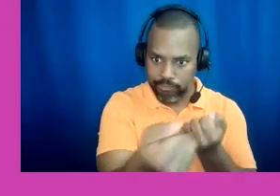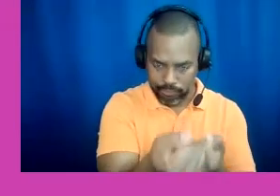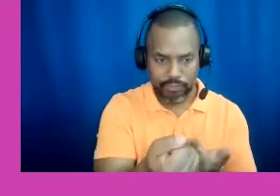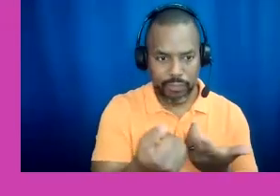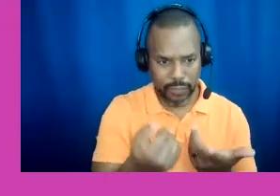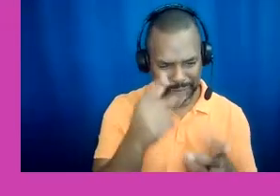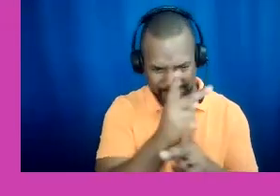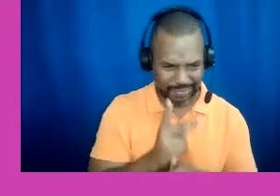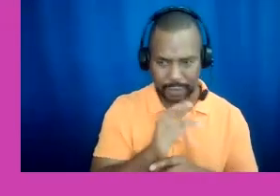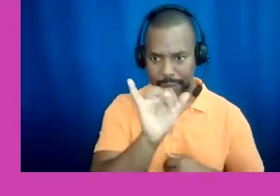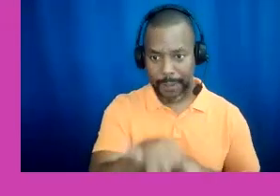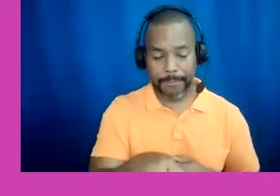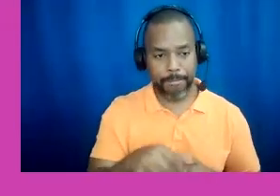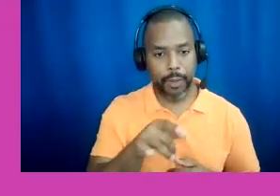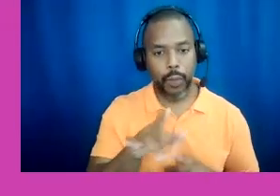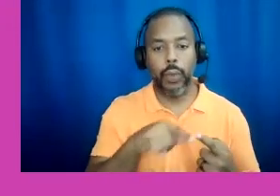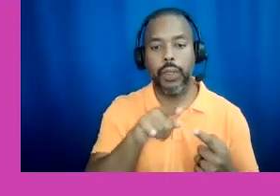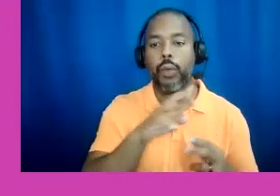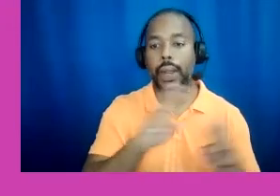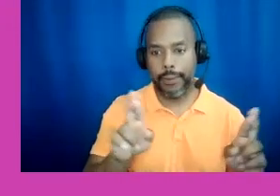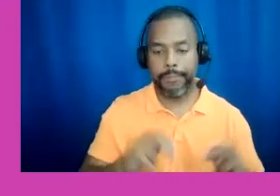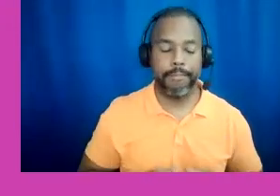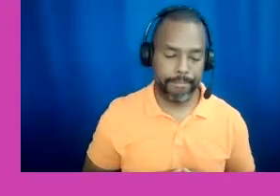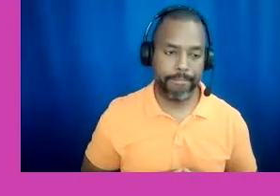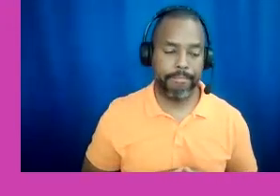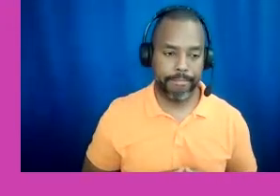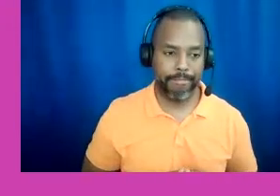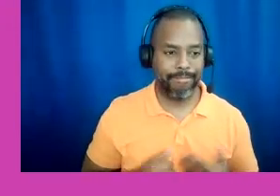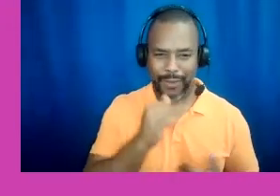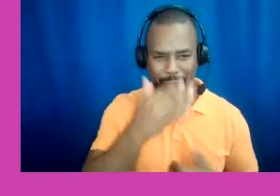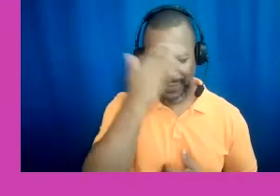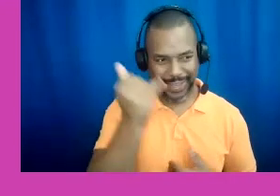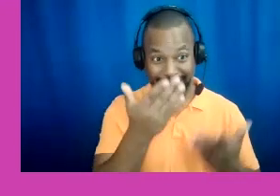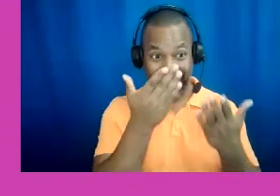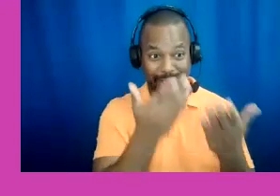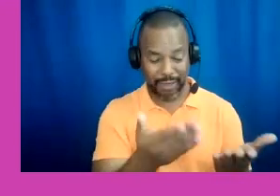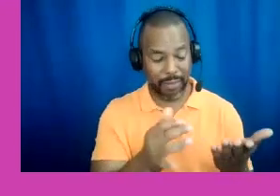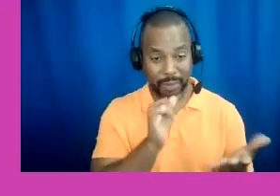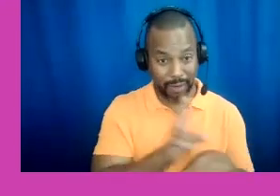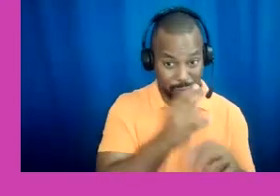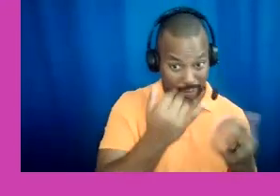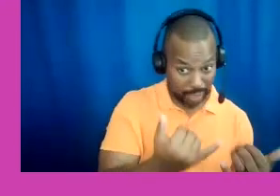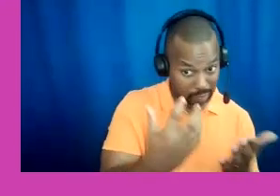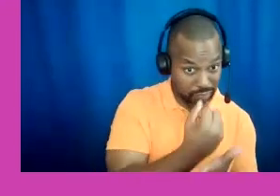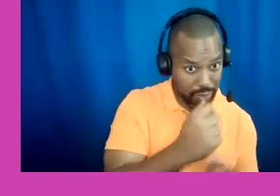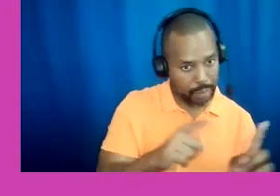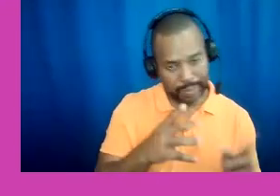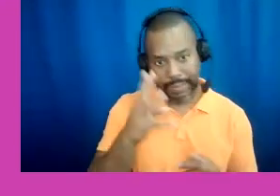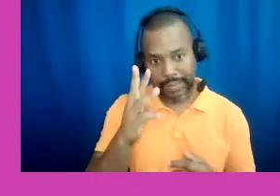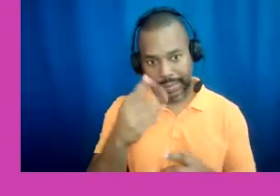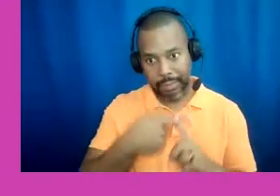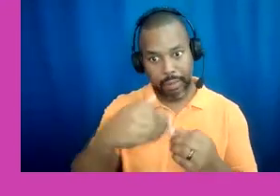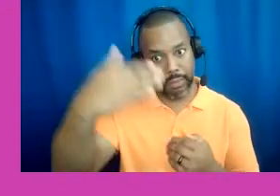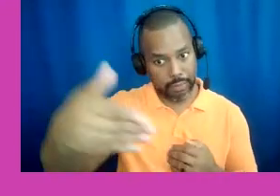that and to deal with it when you're ready. Don't forget that it's here. So you might not need it now. You might need it 6 months from now, or you